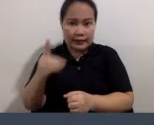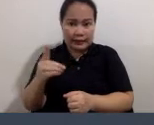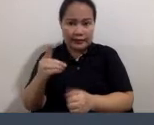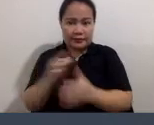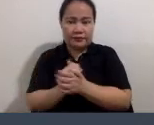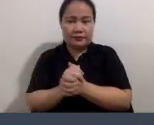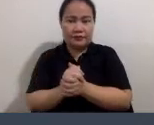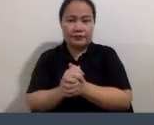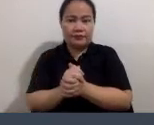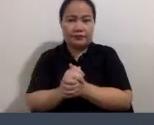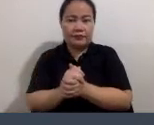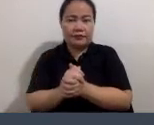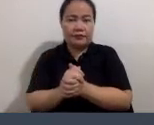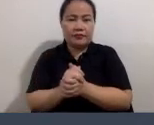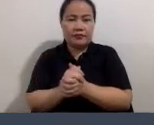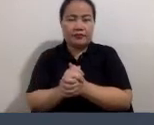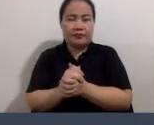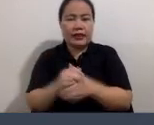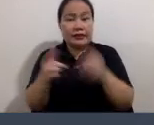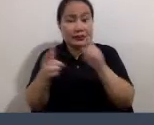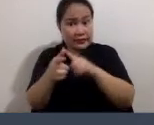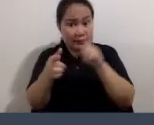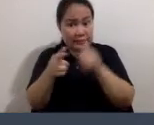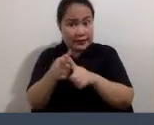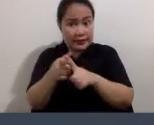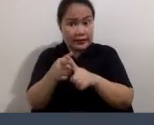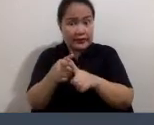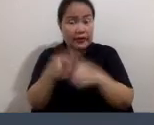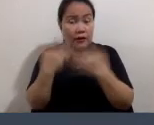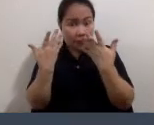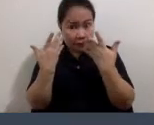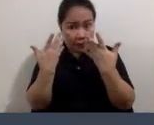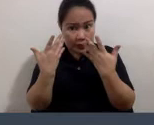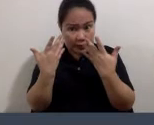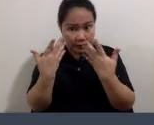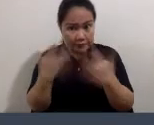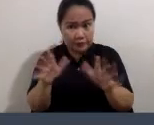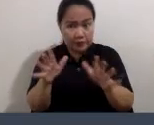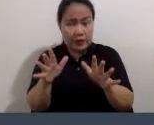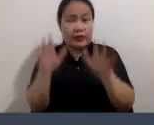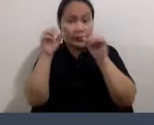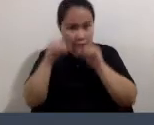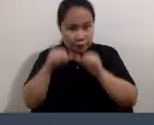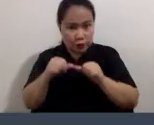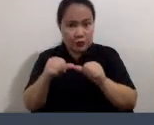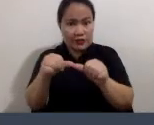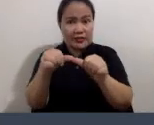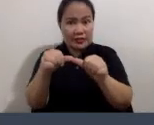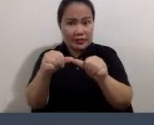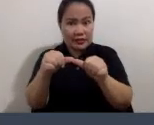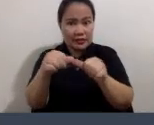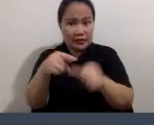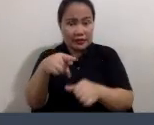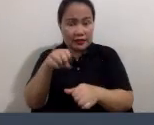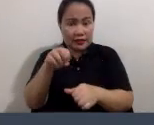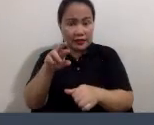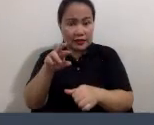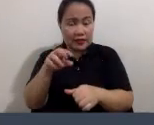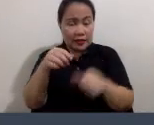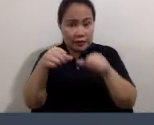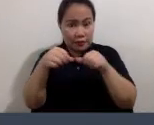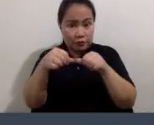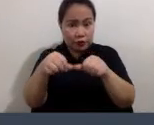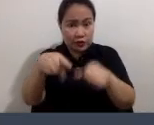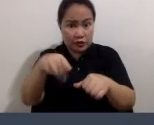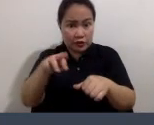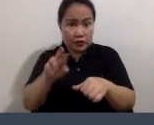the sign, change the subtrahend. And then, pag nagawa na natin to, proceed to the addition